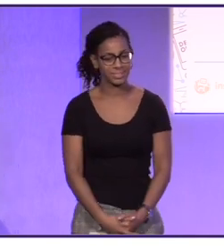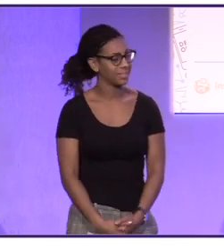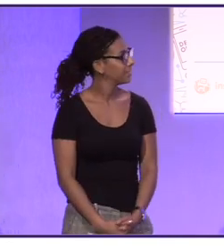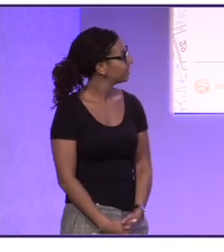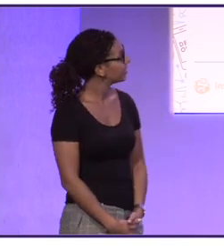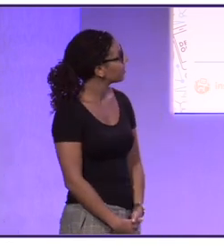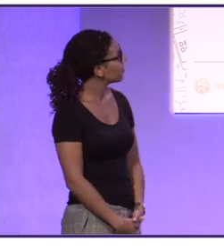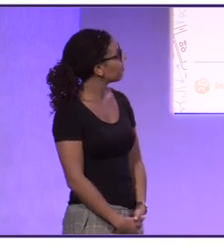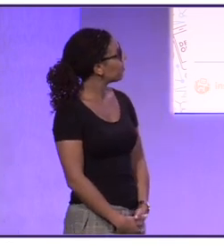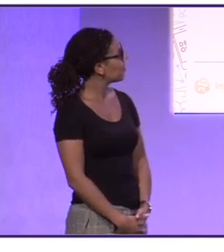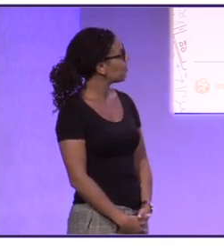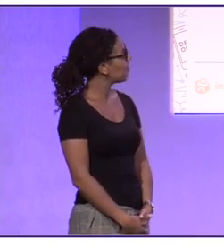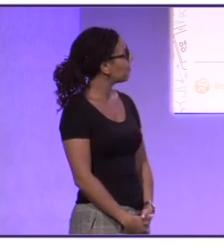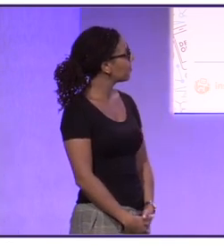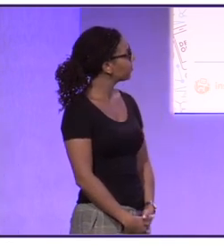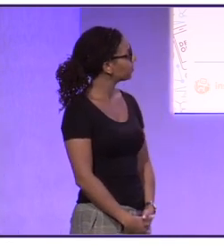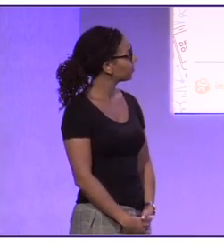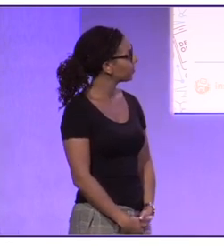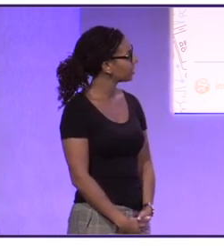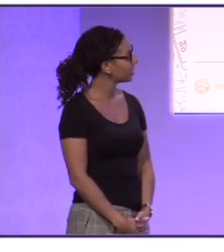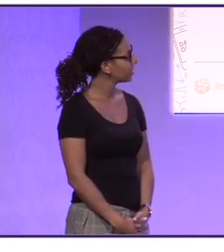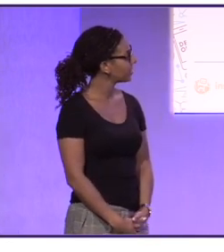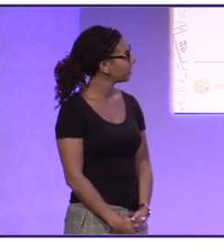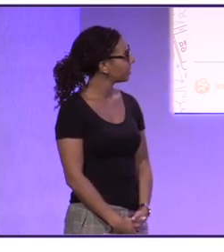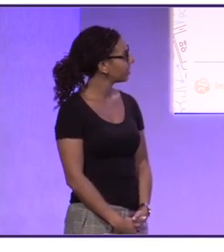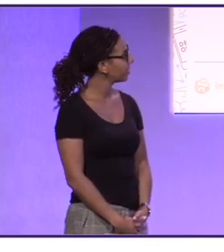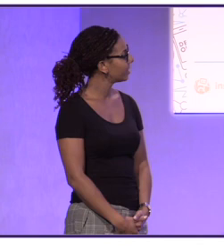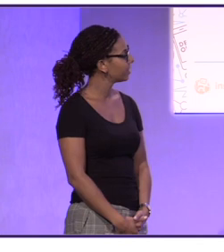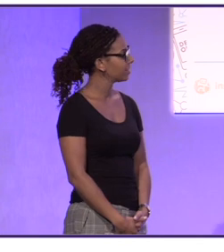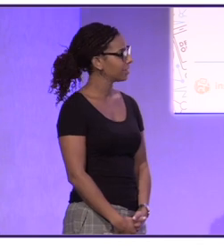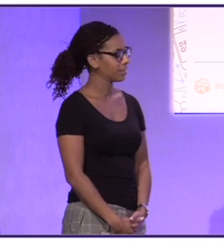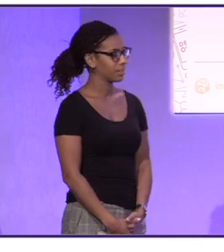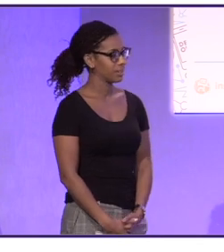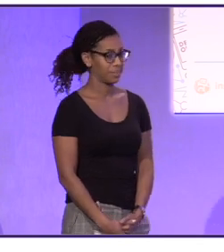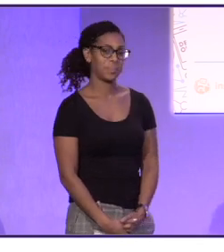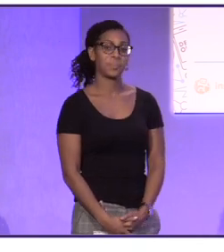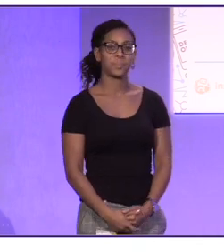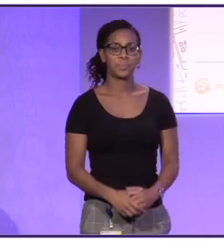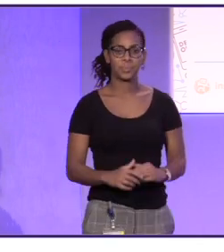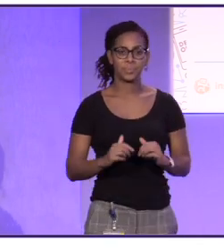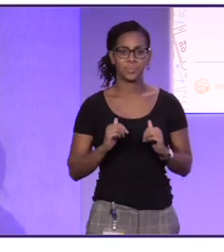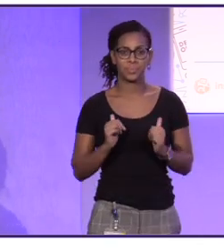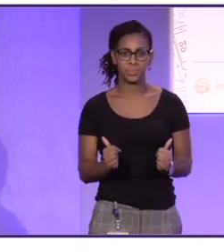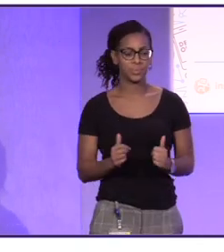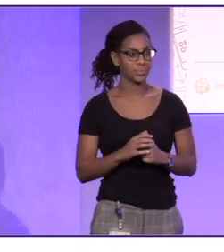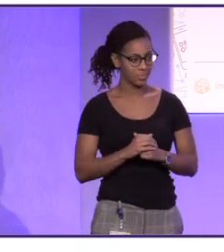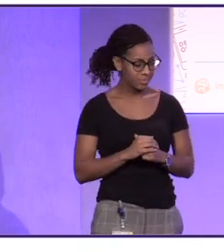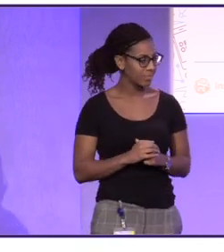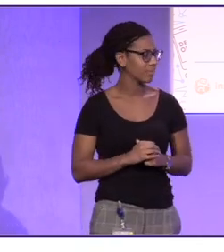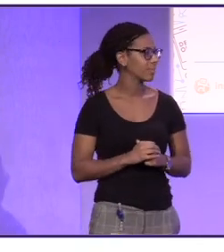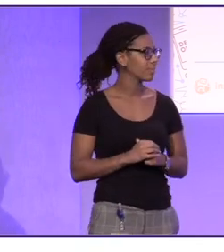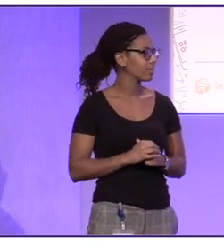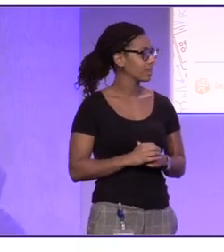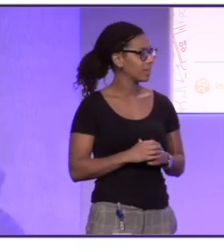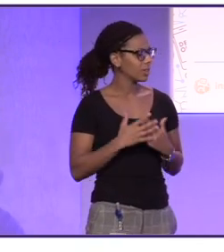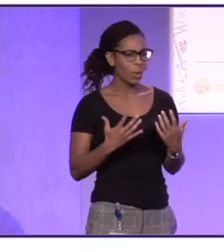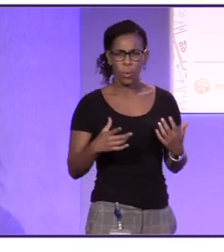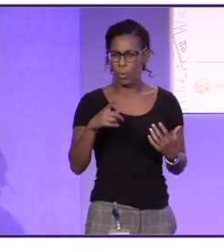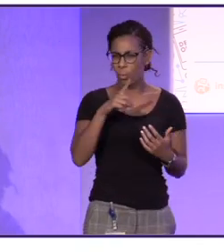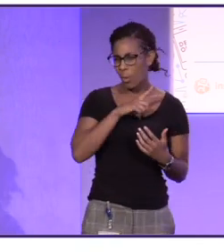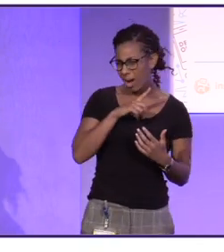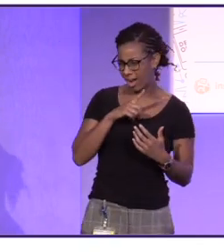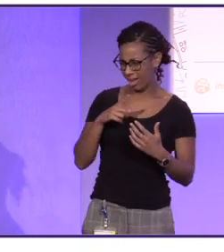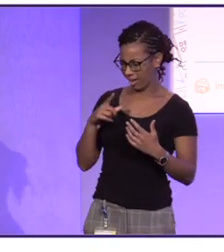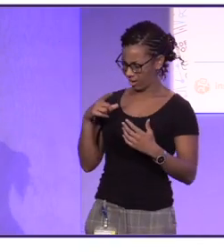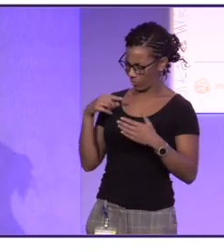No, yeah. And we are back on track. Why do we want to do DevOps, whatever